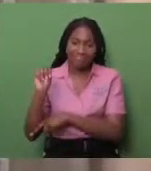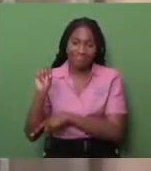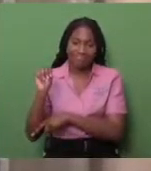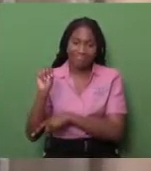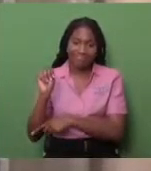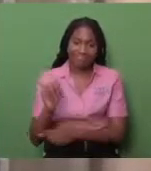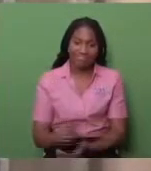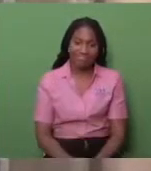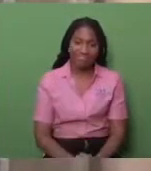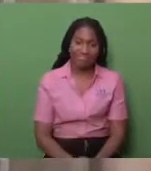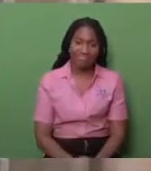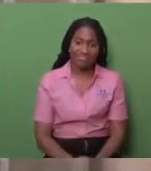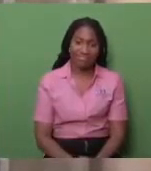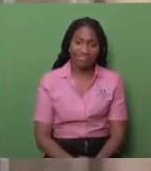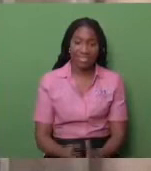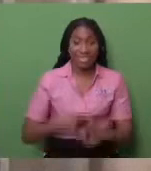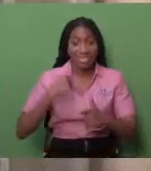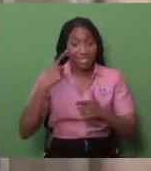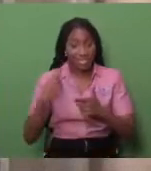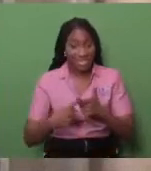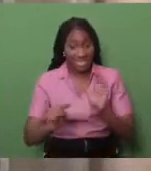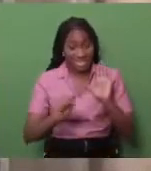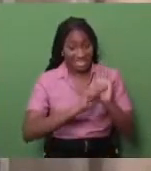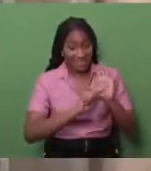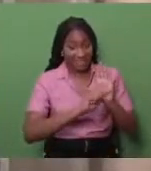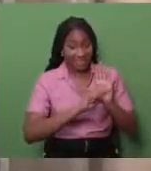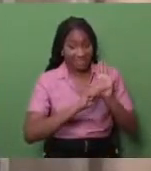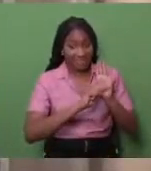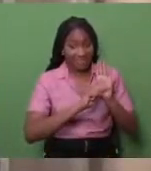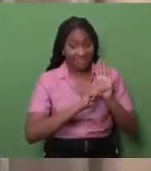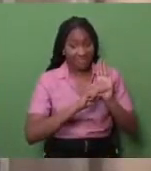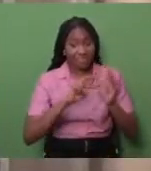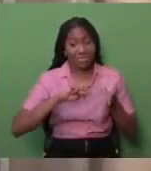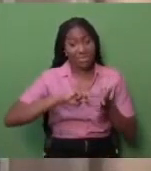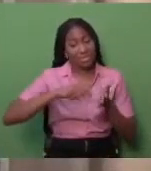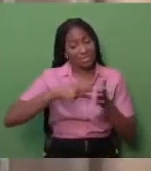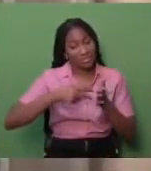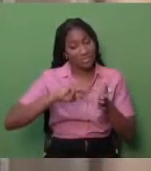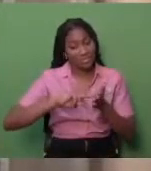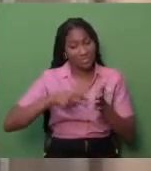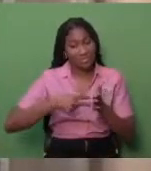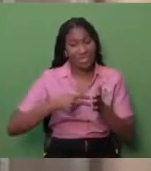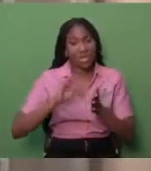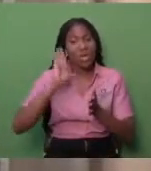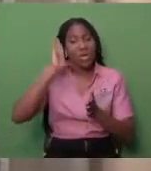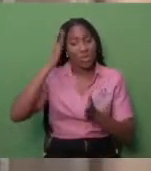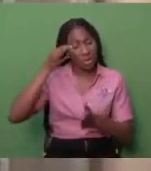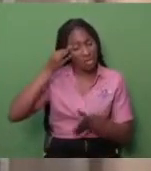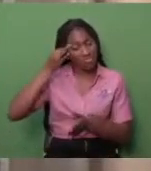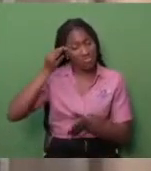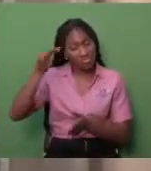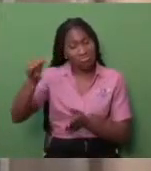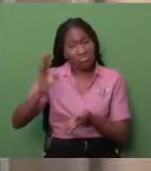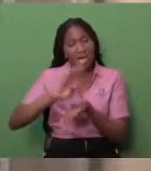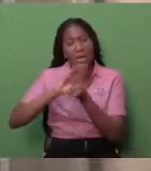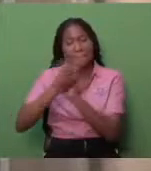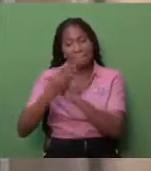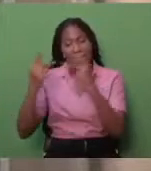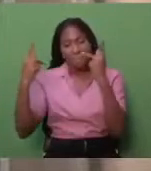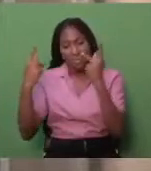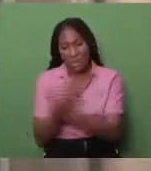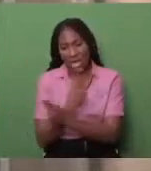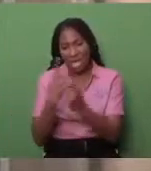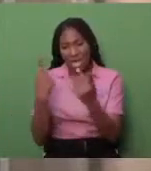a negative outlook means a real and current possibility of a further downgrade in the near future. You